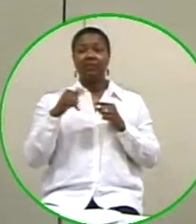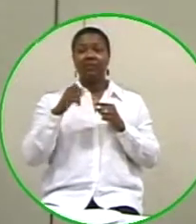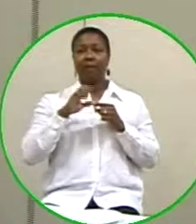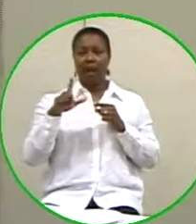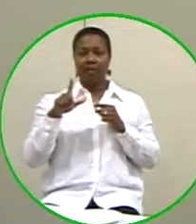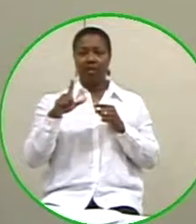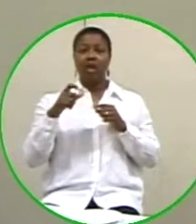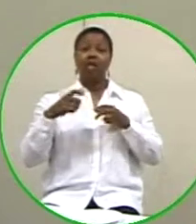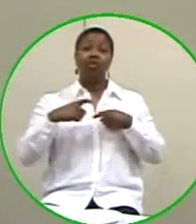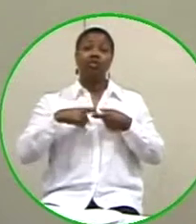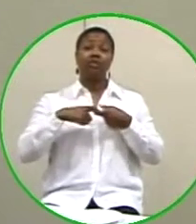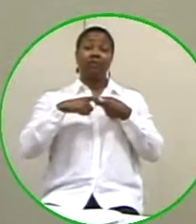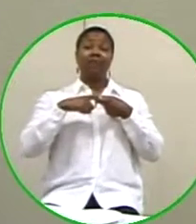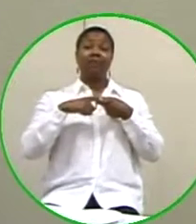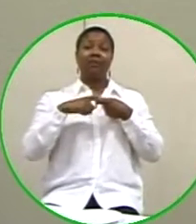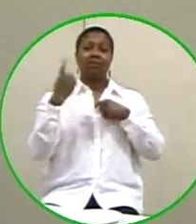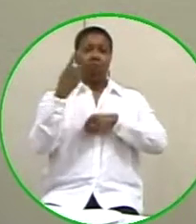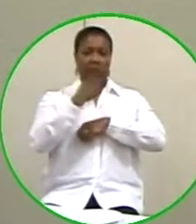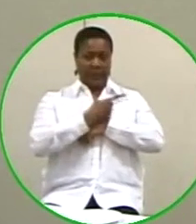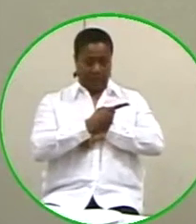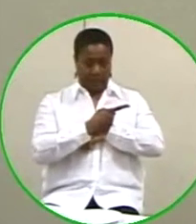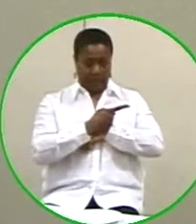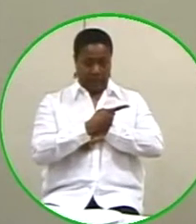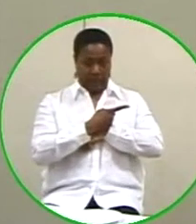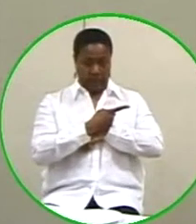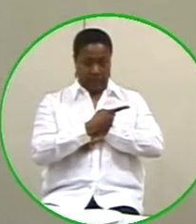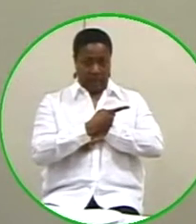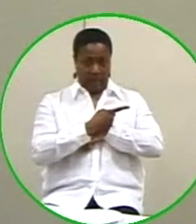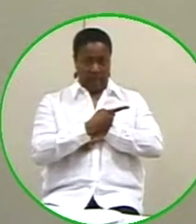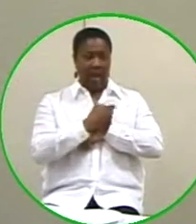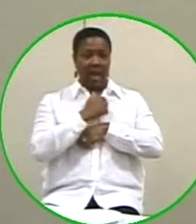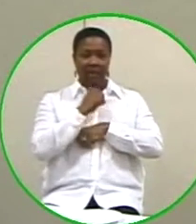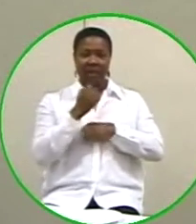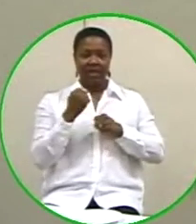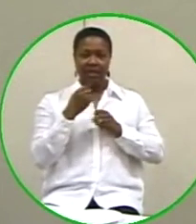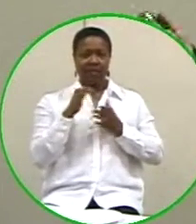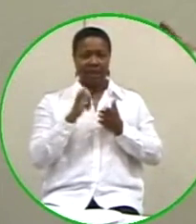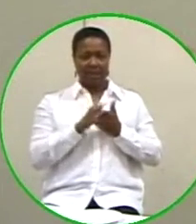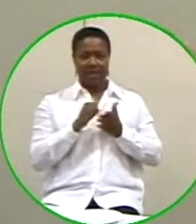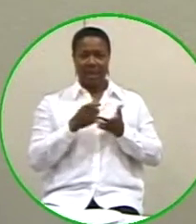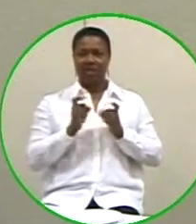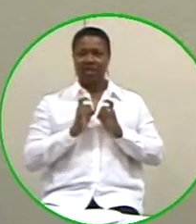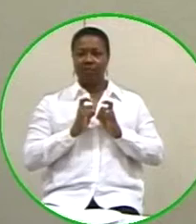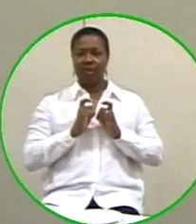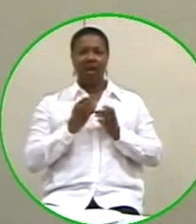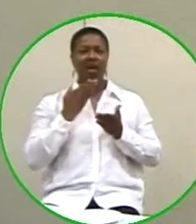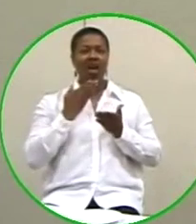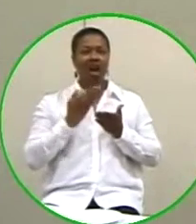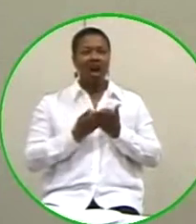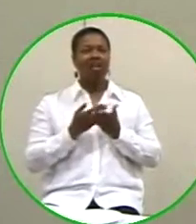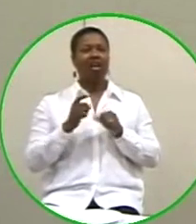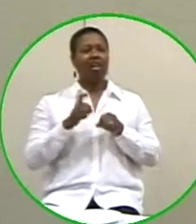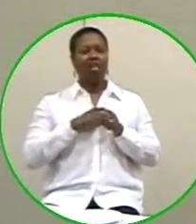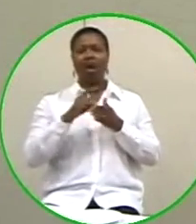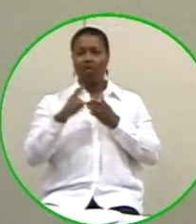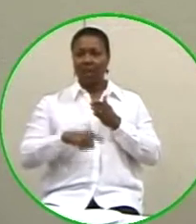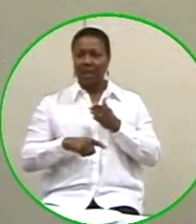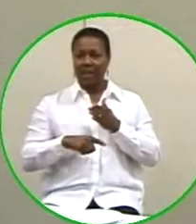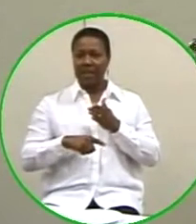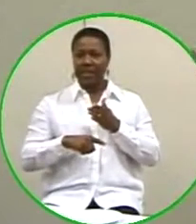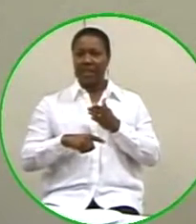You suspended me for one day. I'm no longer intimidated by that. Now give me a good long weekend. Make it all